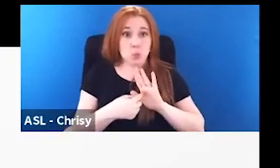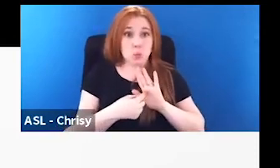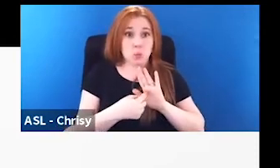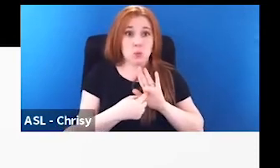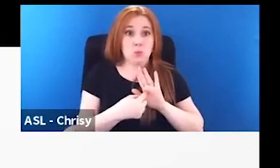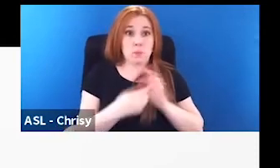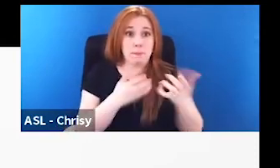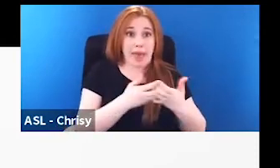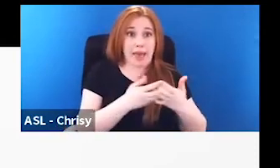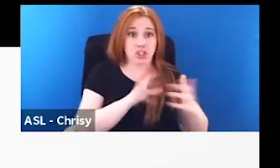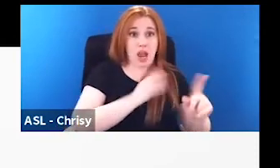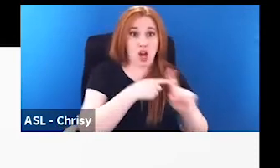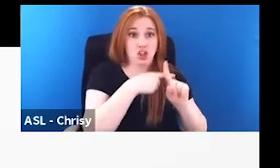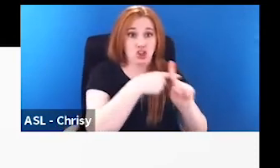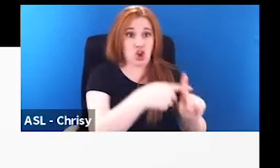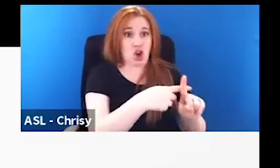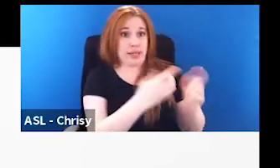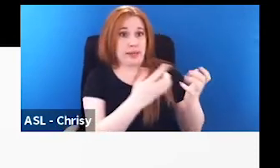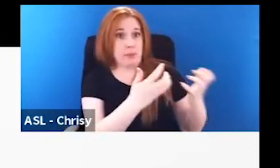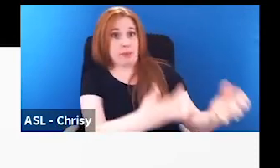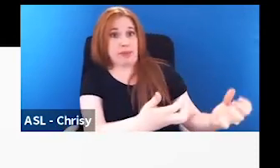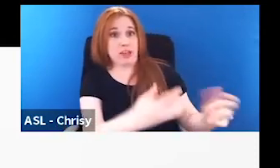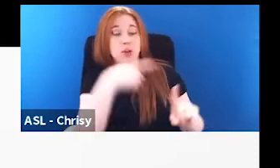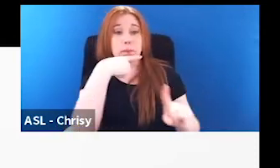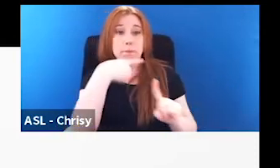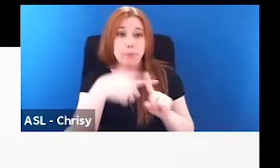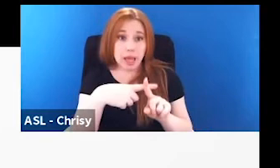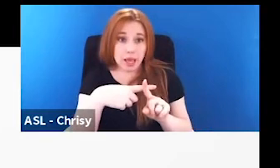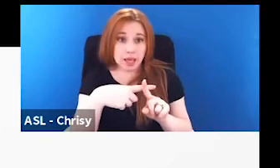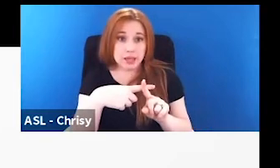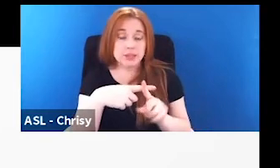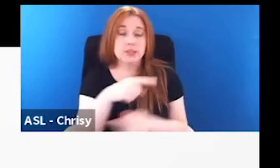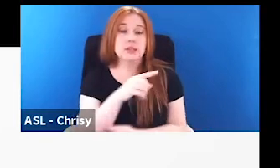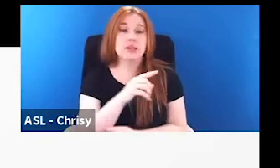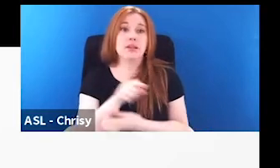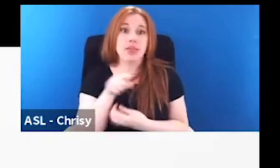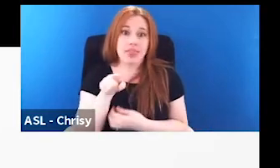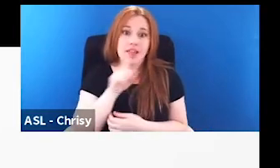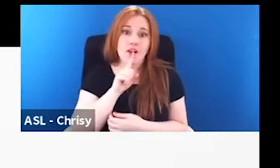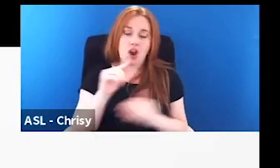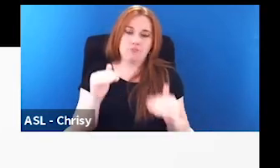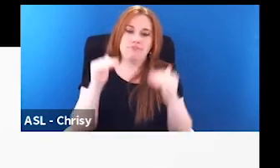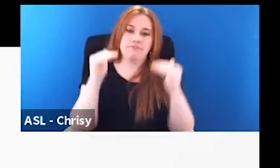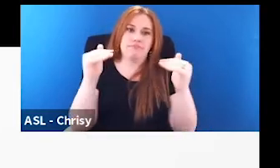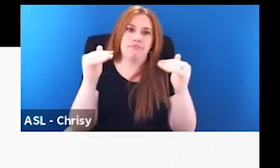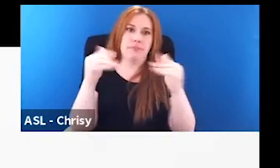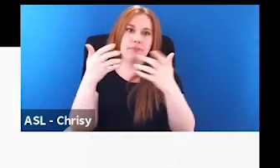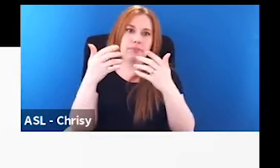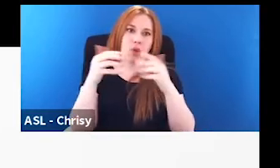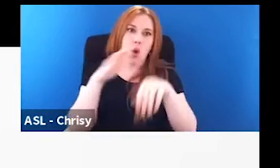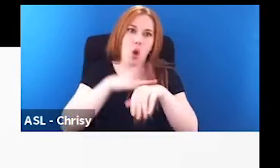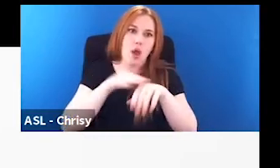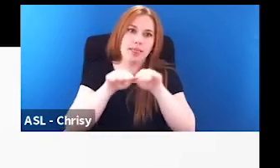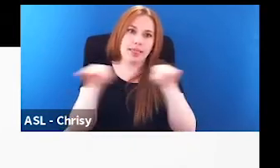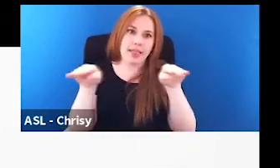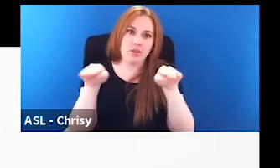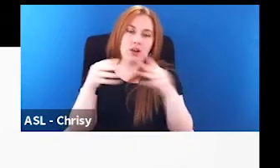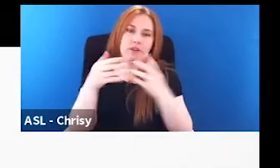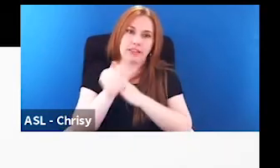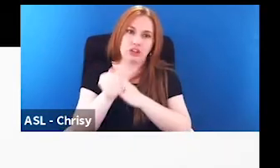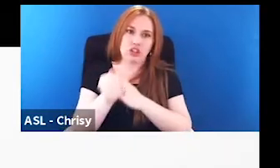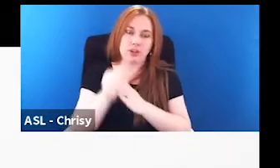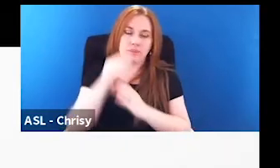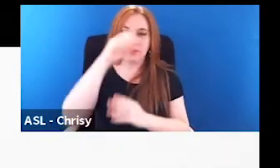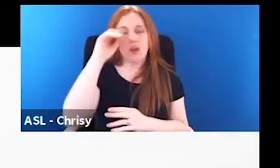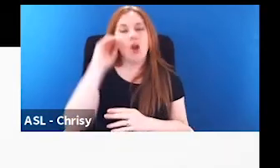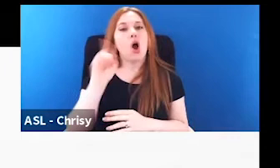that we're speaking to, but also that it's also there at the leadership level. Because just solving it by bringing in